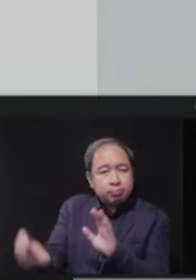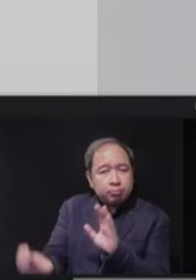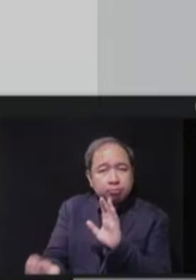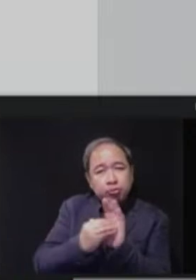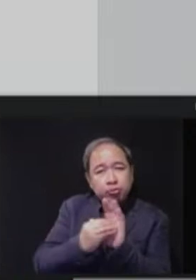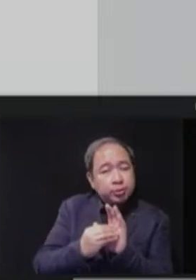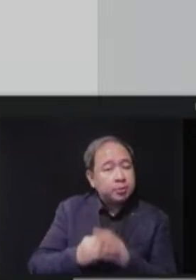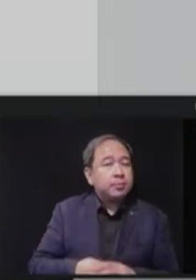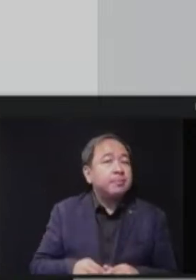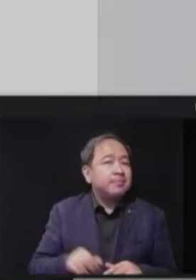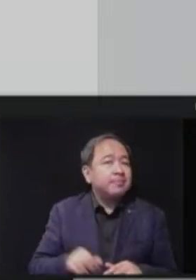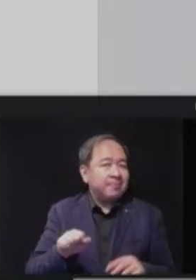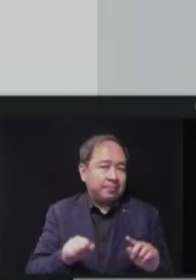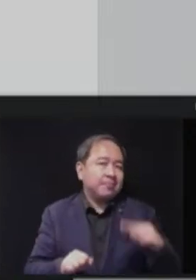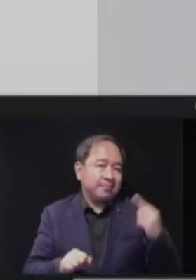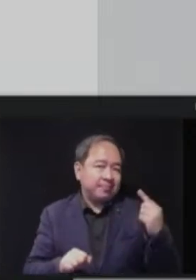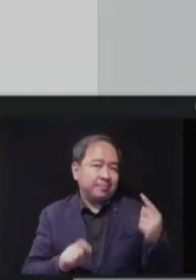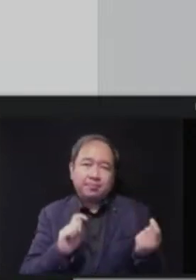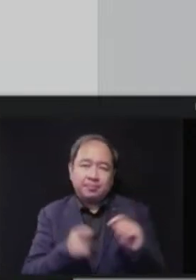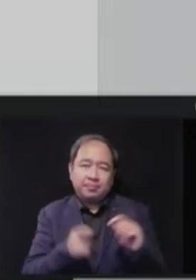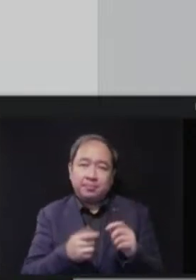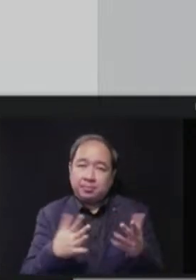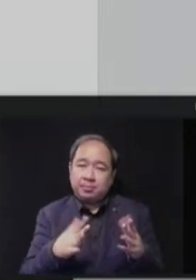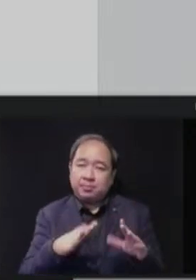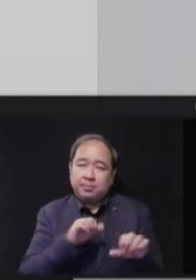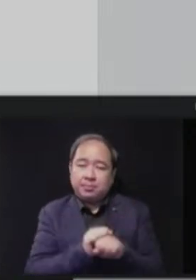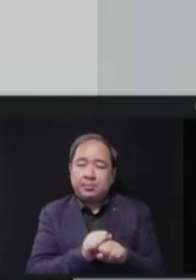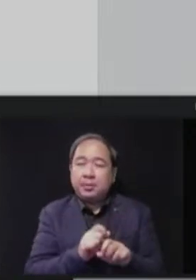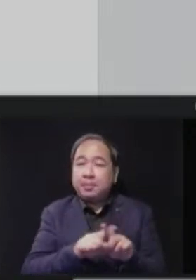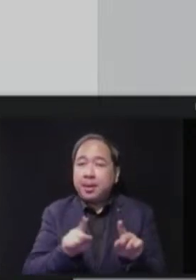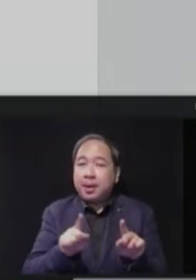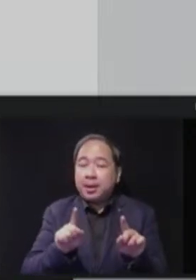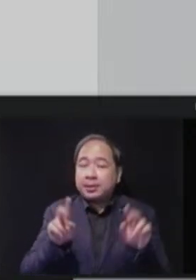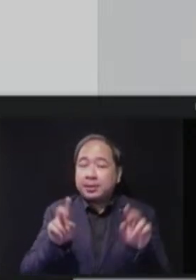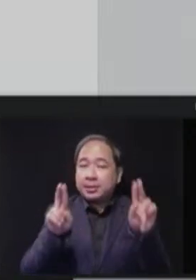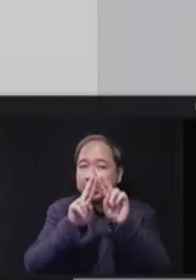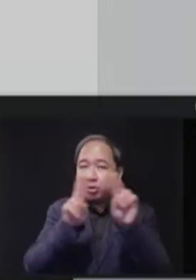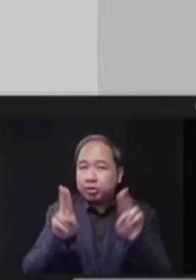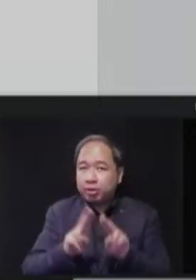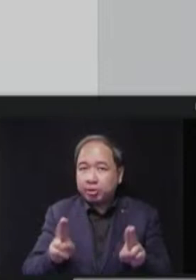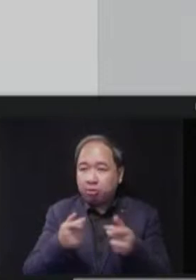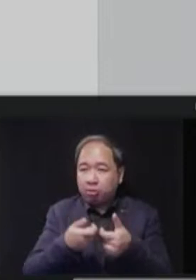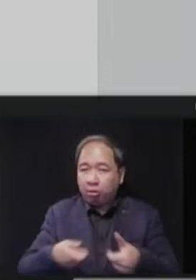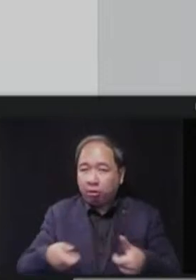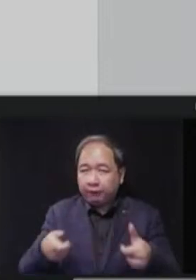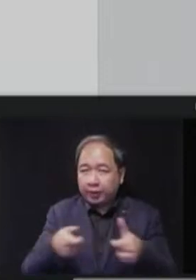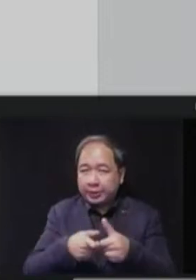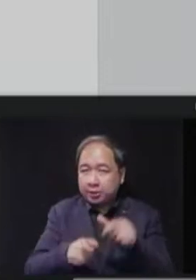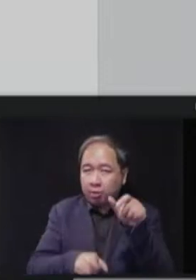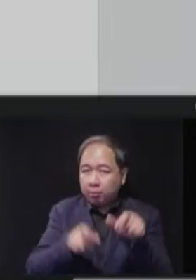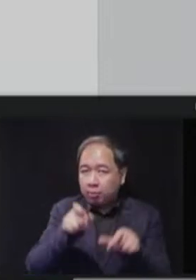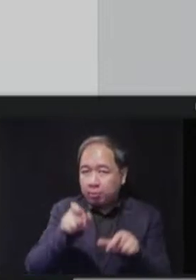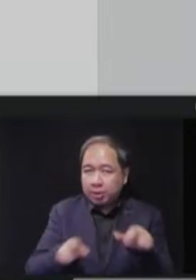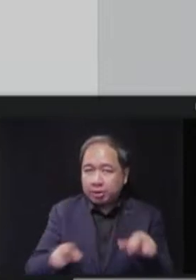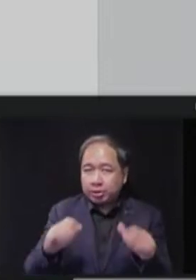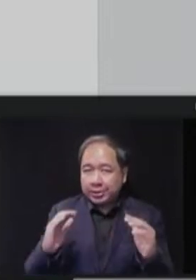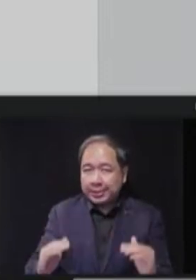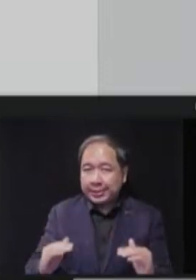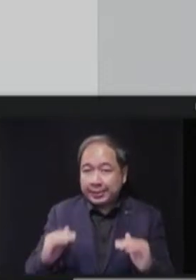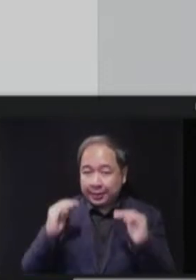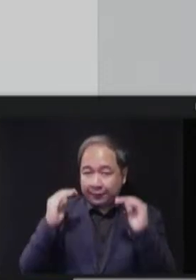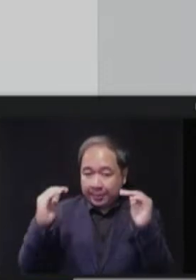viewpoint, but regarding the International Conference on Population and Development and the outcomes of its